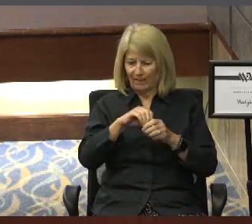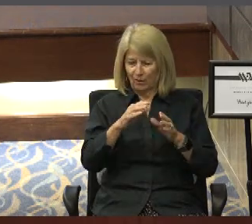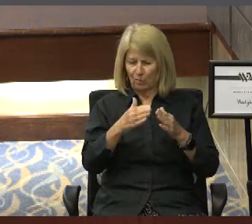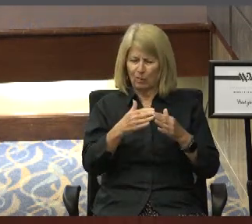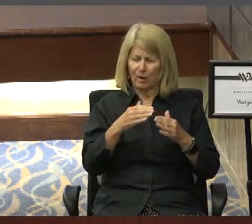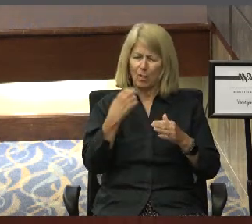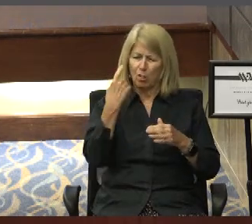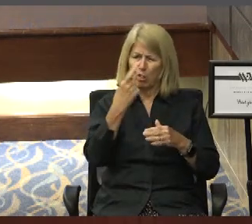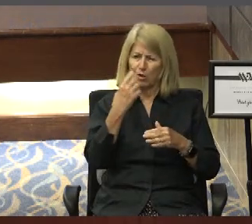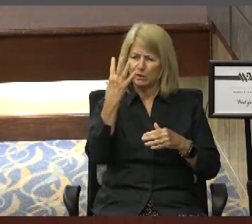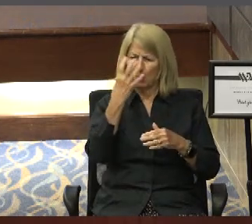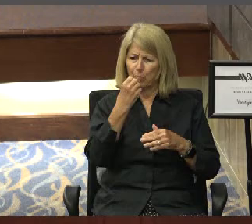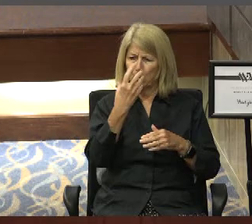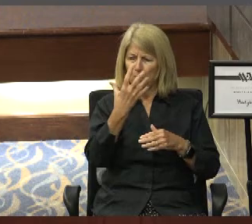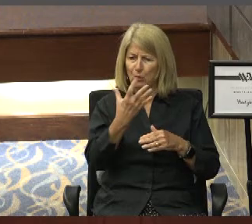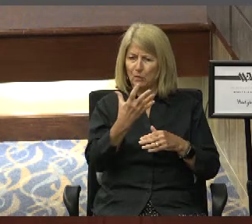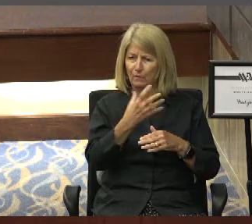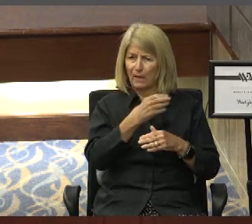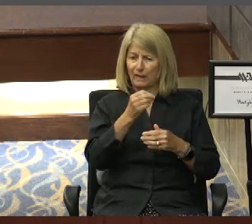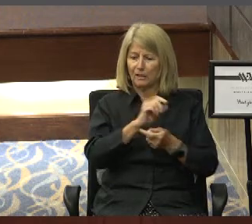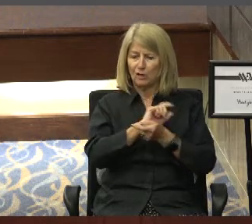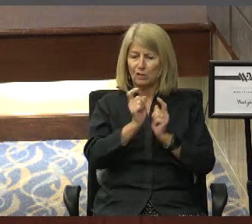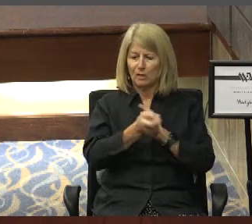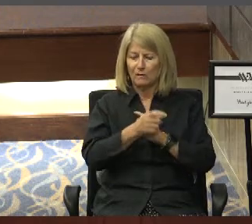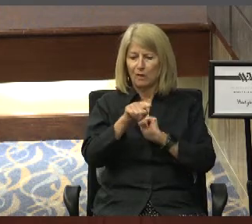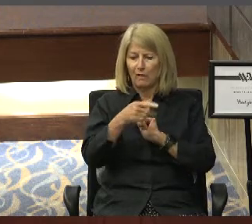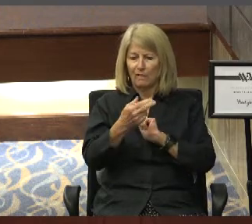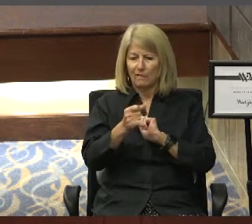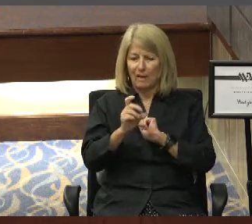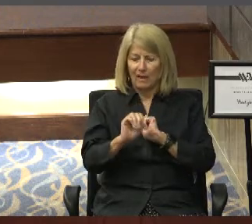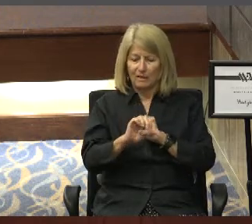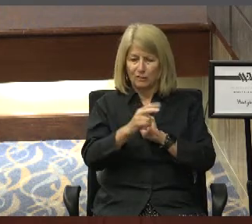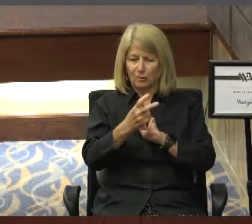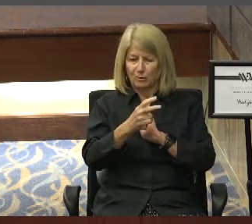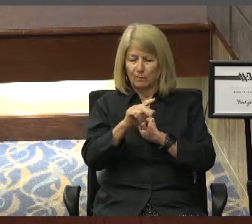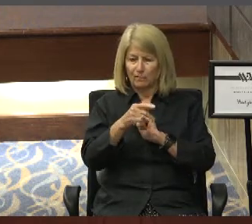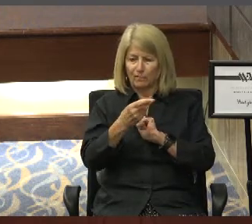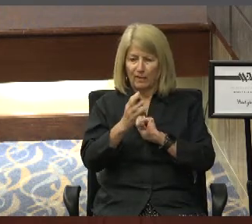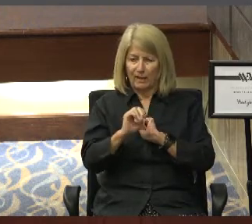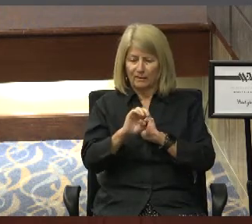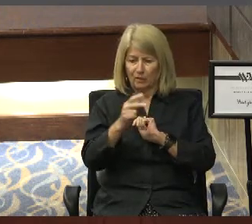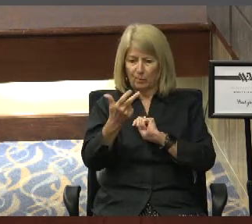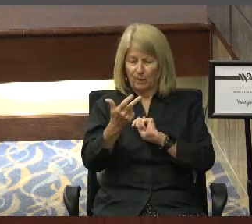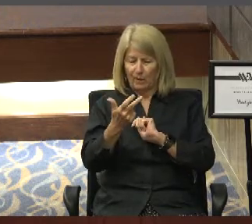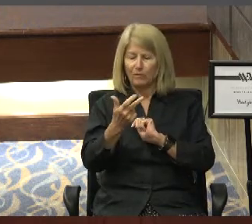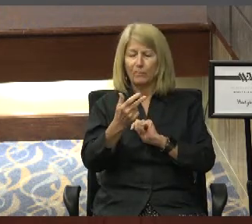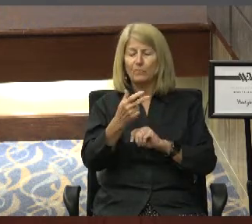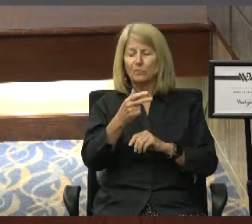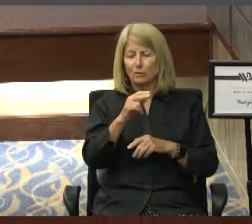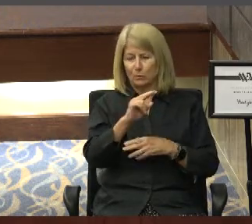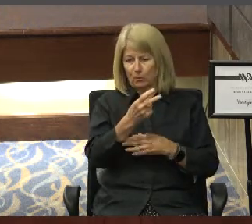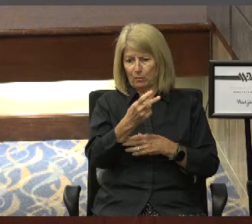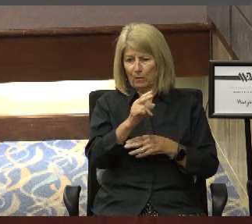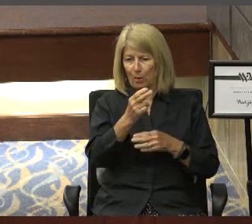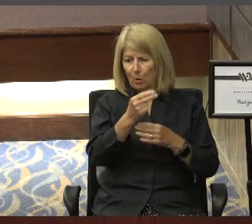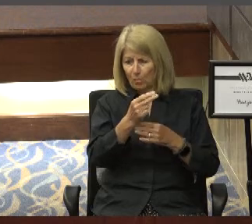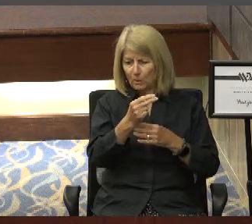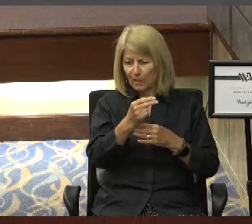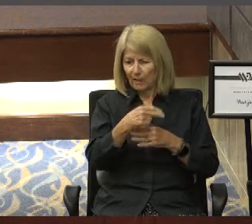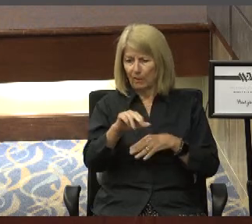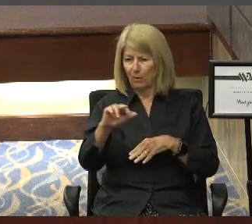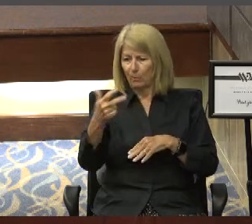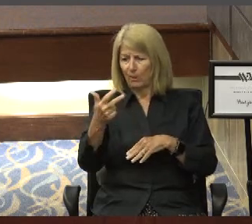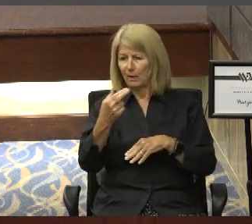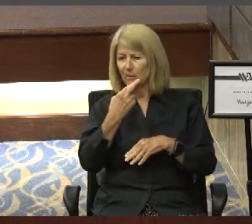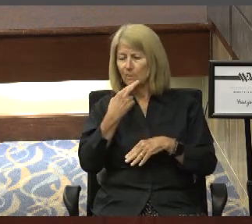that kind of switching around phase two and phase three, the original phase two, which was the hotel, and phase three, which was the restaurants. I think it